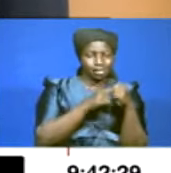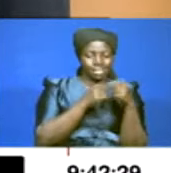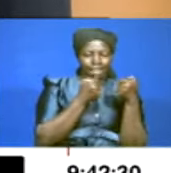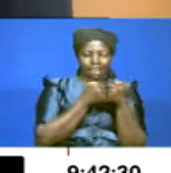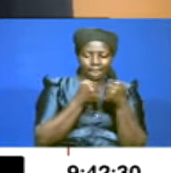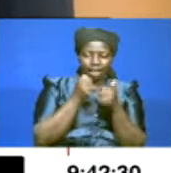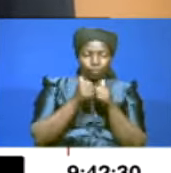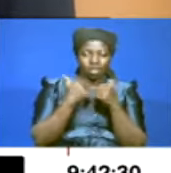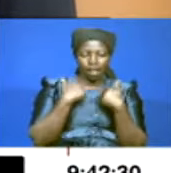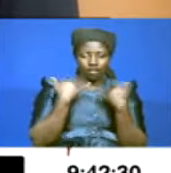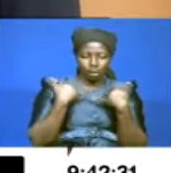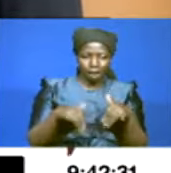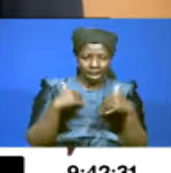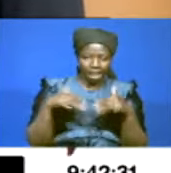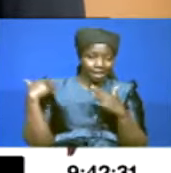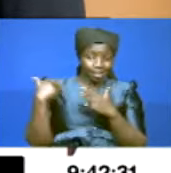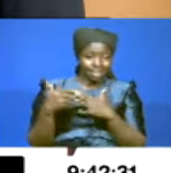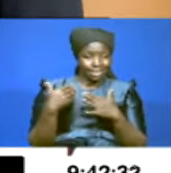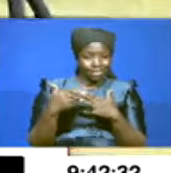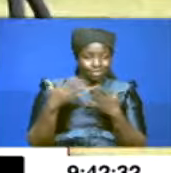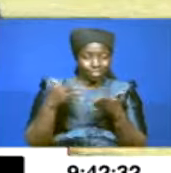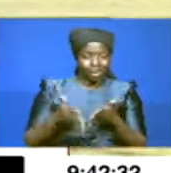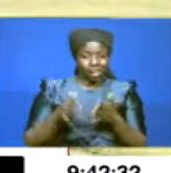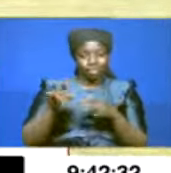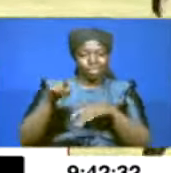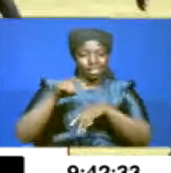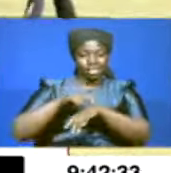so far this season.